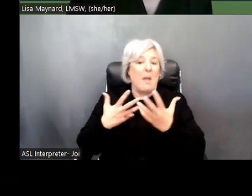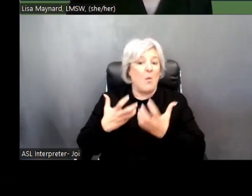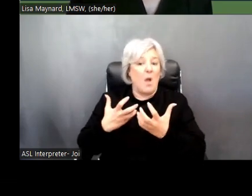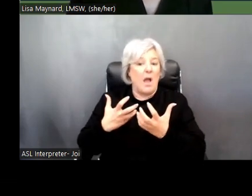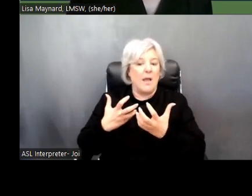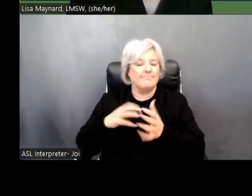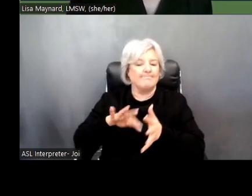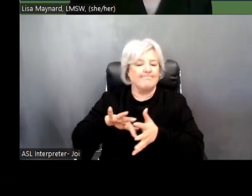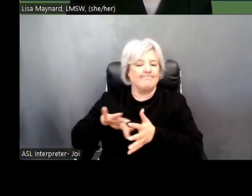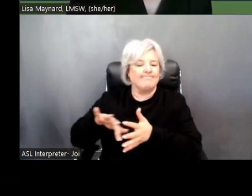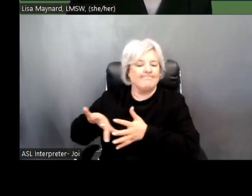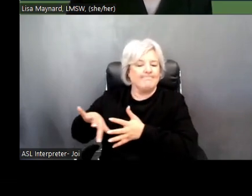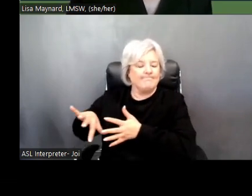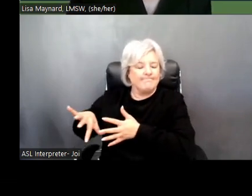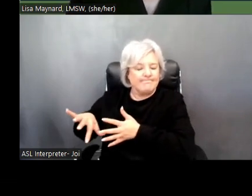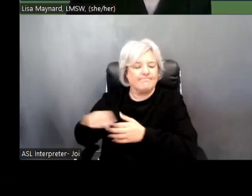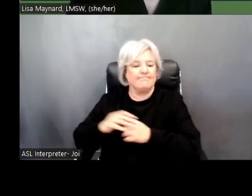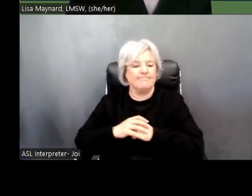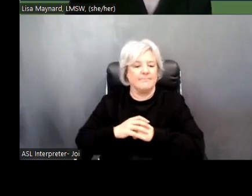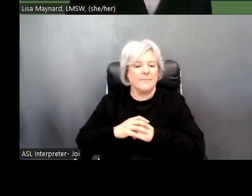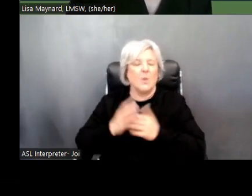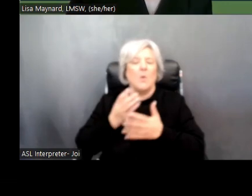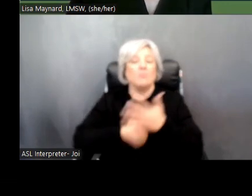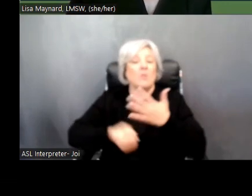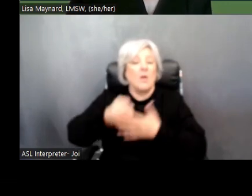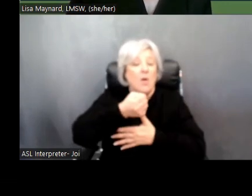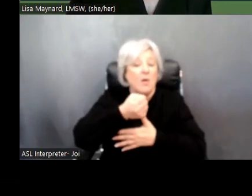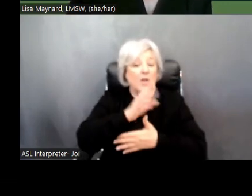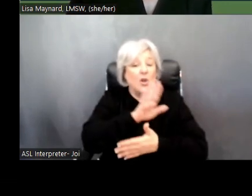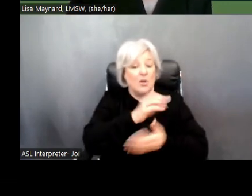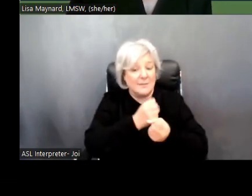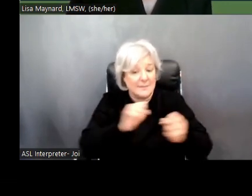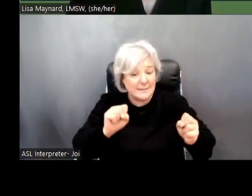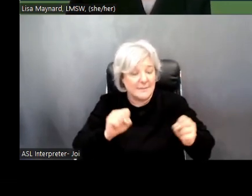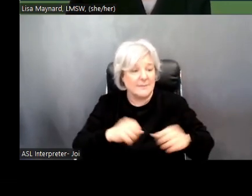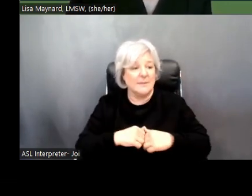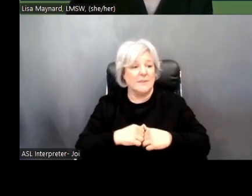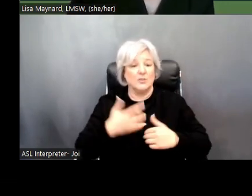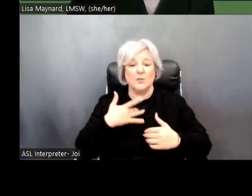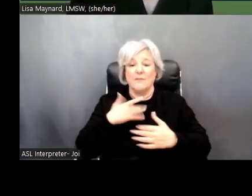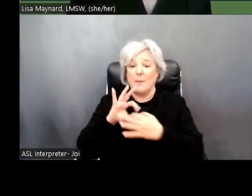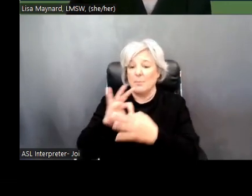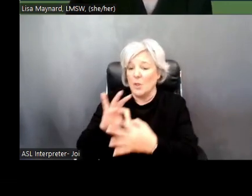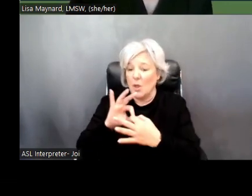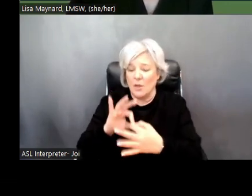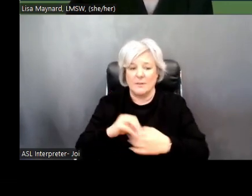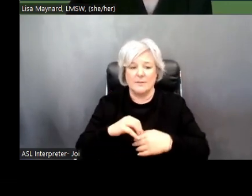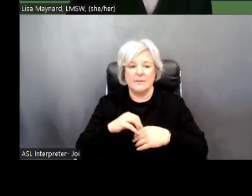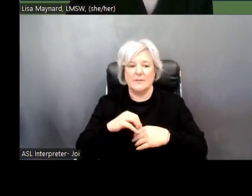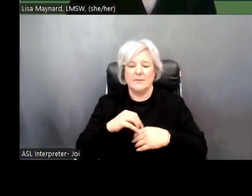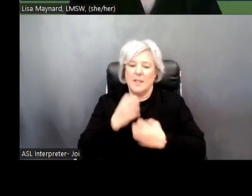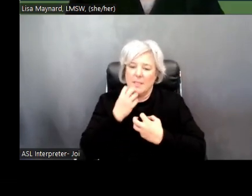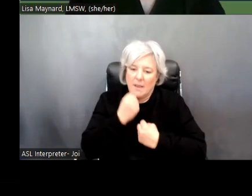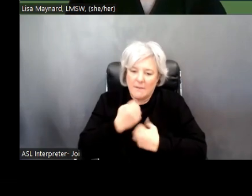on the things that are the higher priority. What's safe? What's going to help this child feel a sense of belonging, safety,